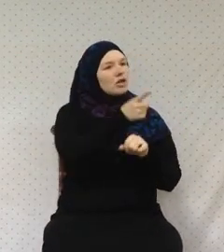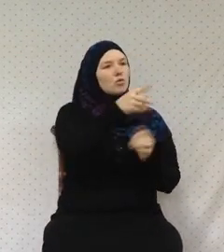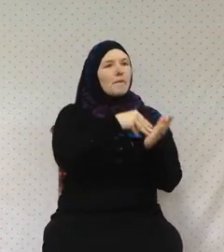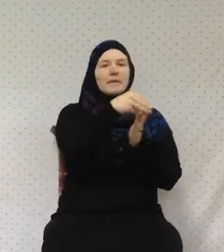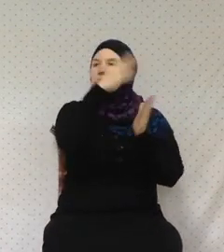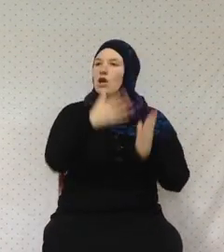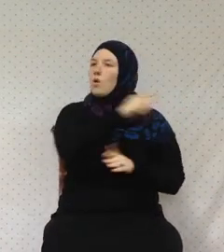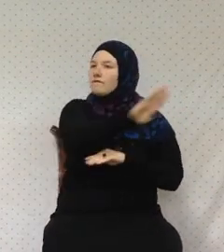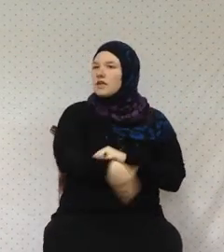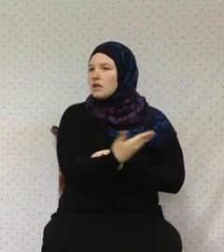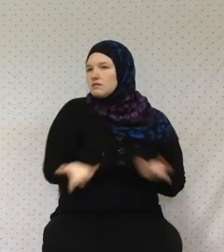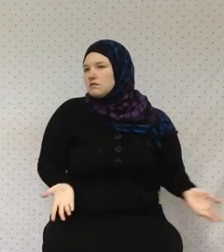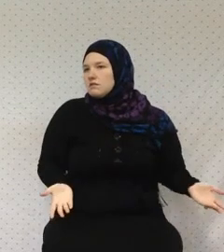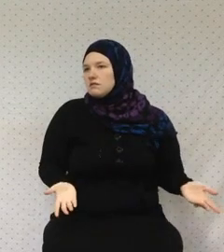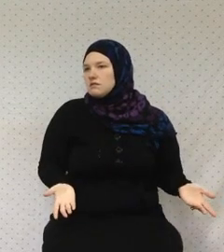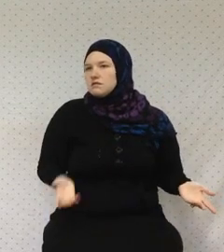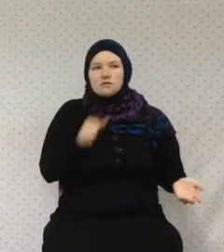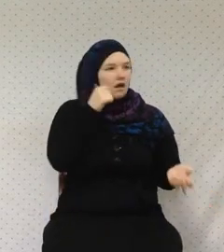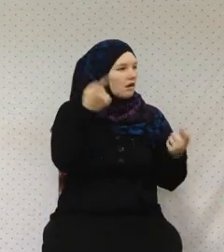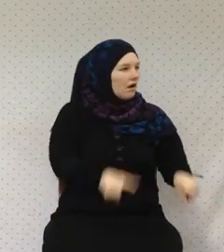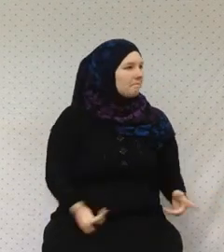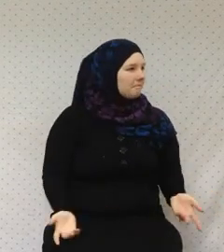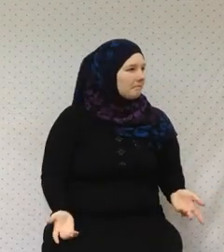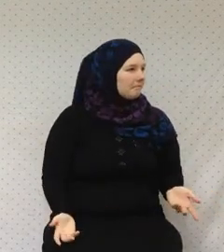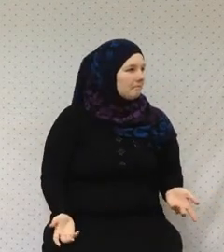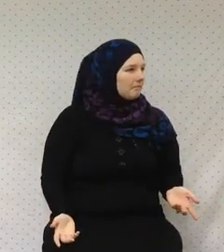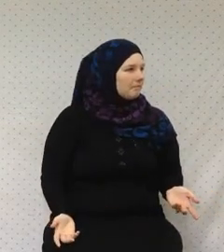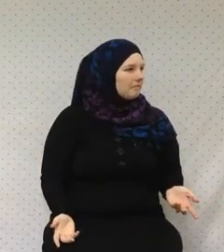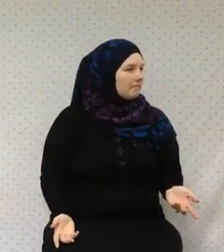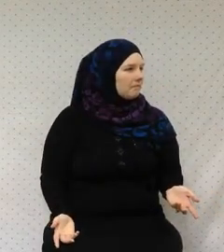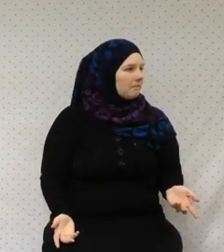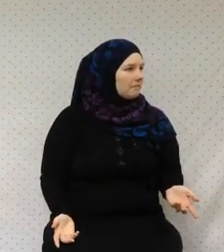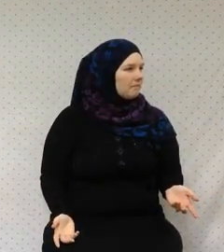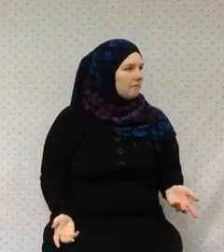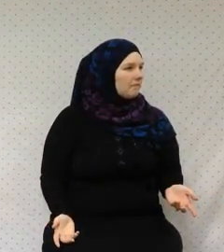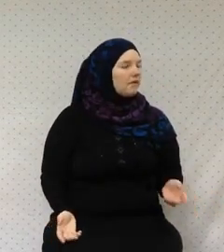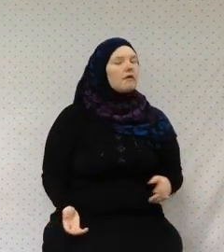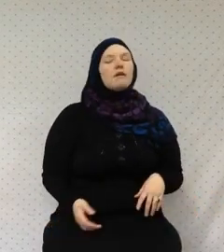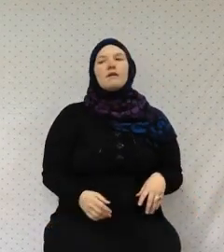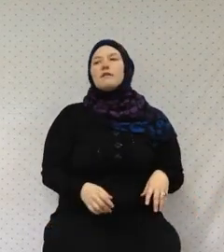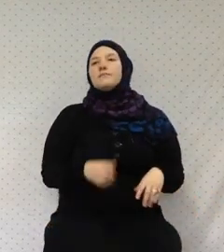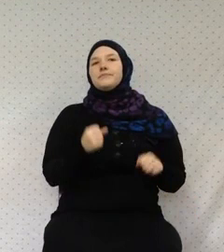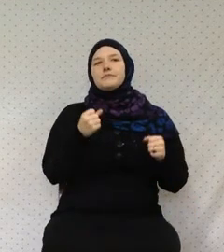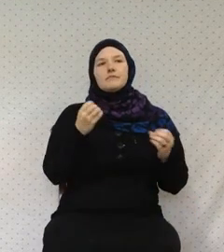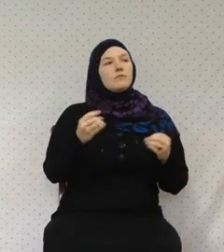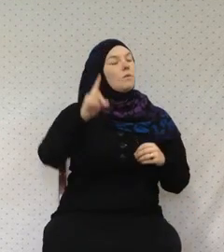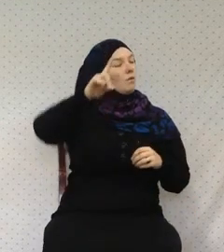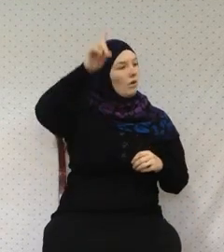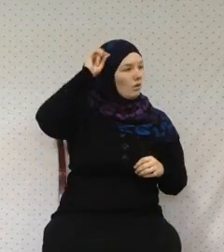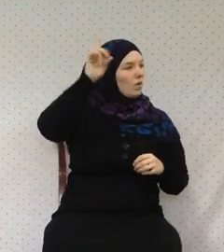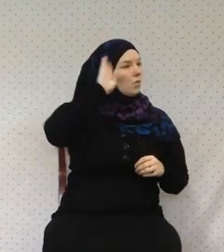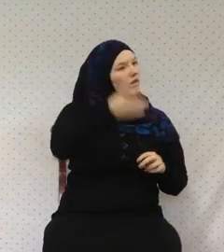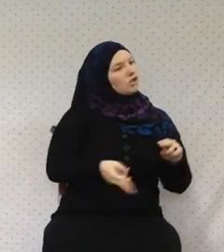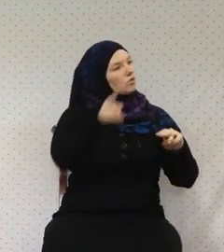overnight. Okay, He doesn't allow you to buy the lottery or do anything like that, or play gambling or anything. So Allah